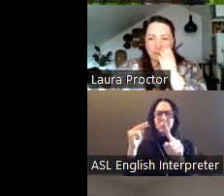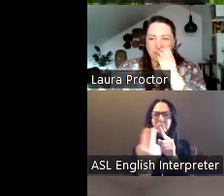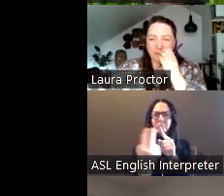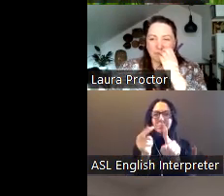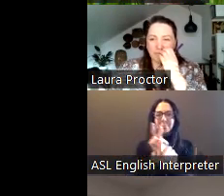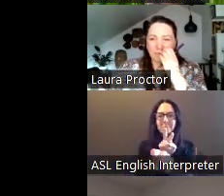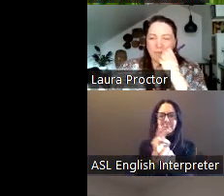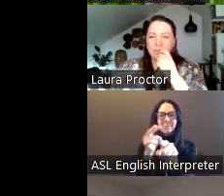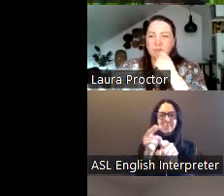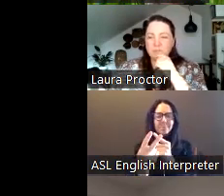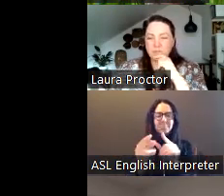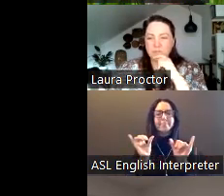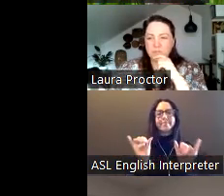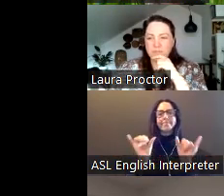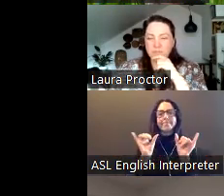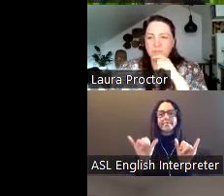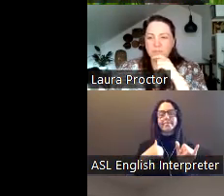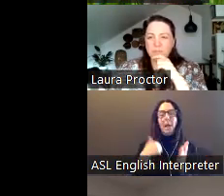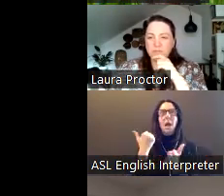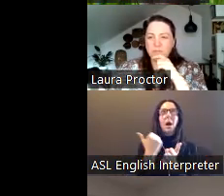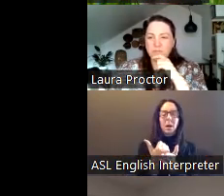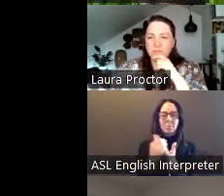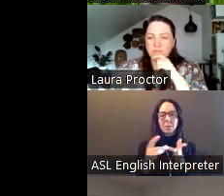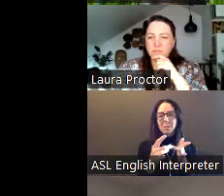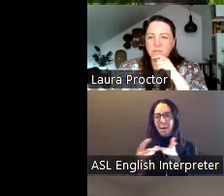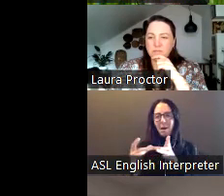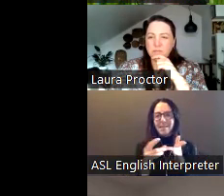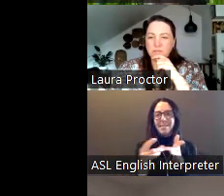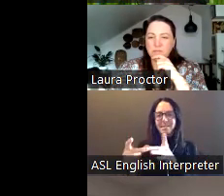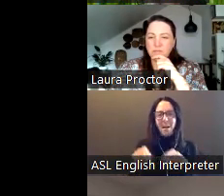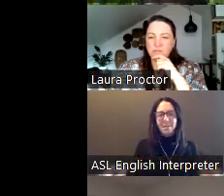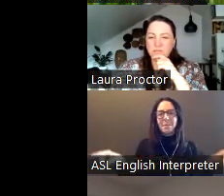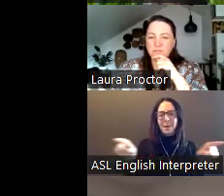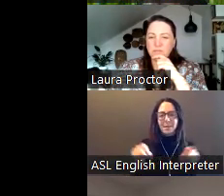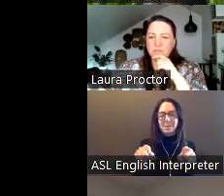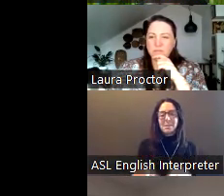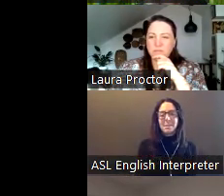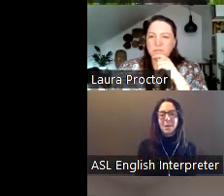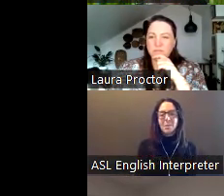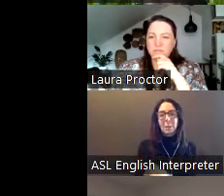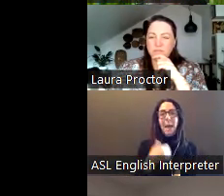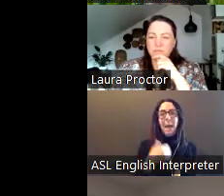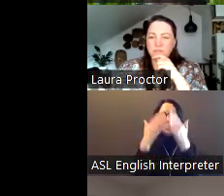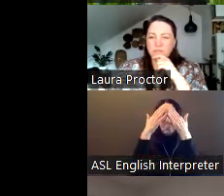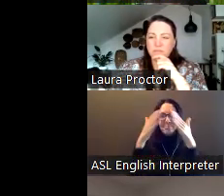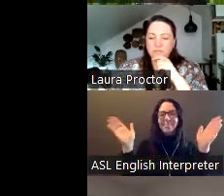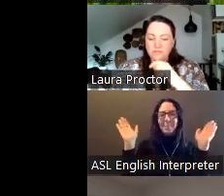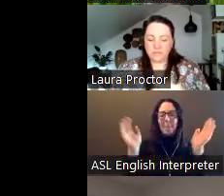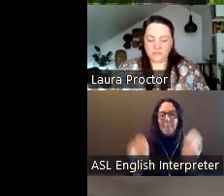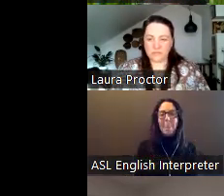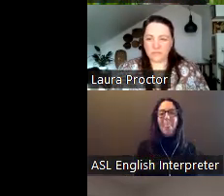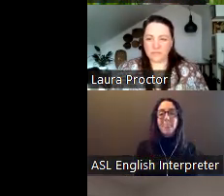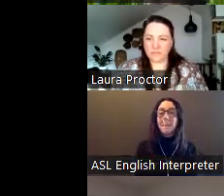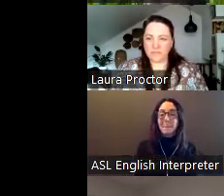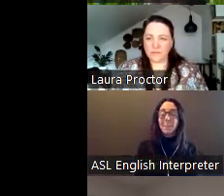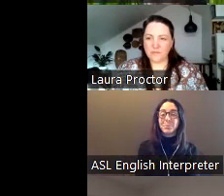perspectives really helped to guide the directions that we took and expanded the lens. And there was great